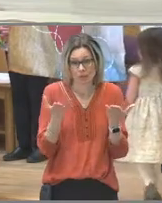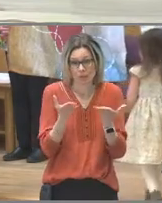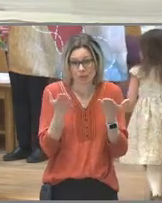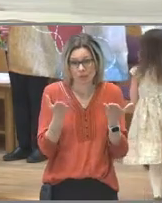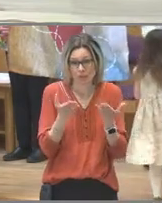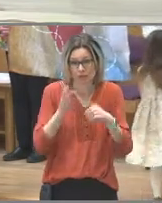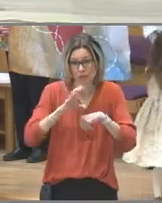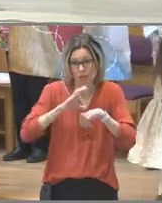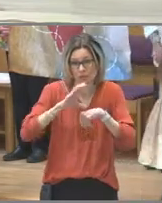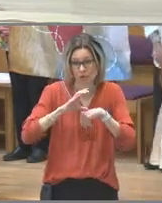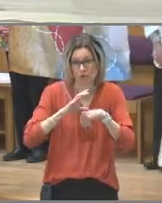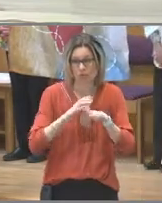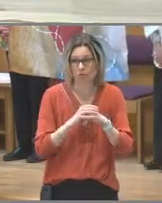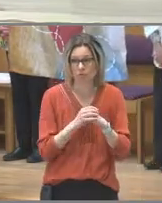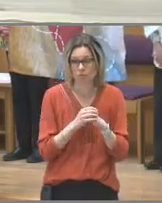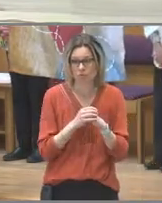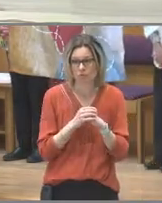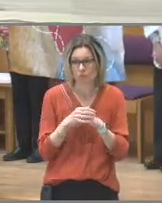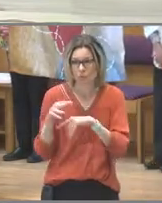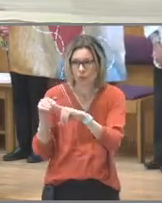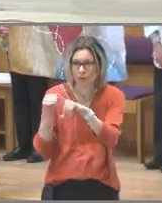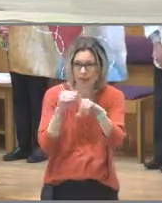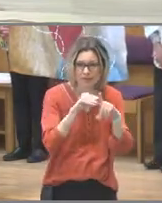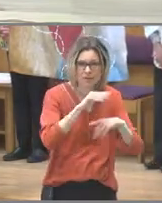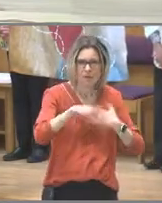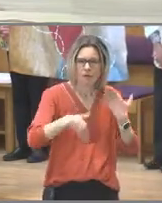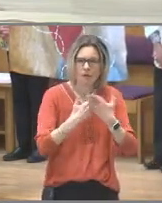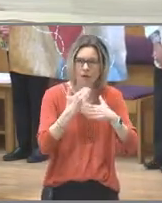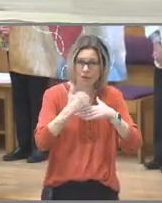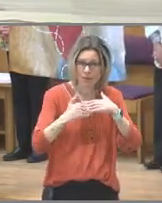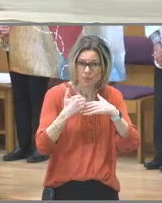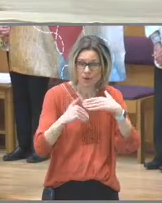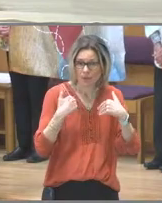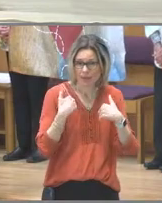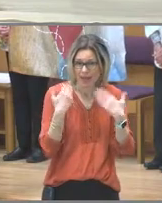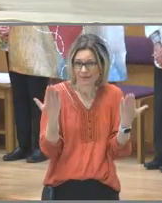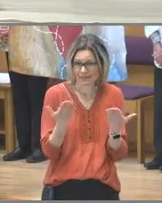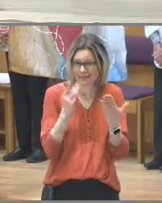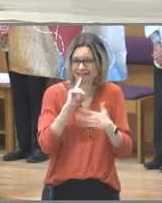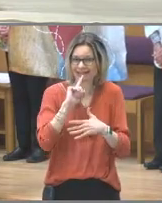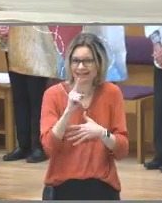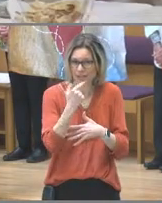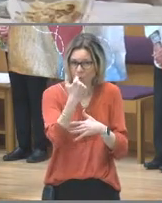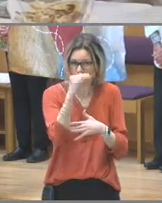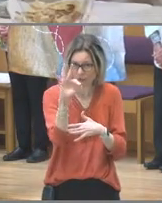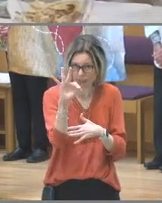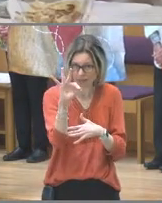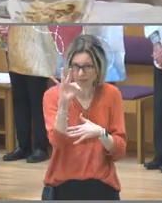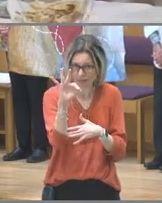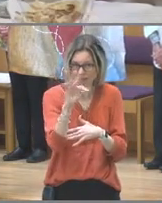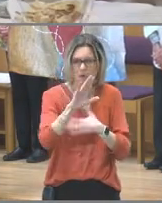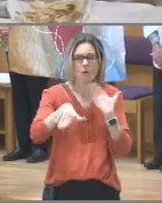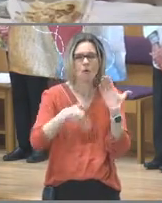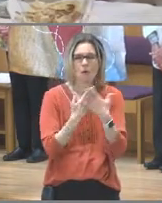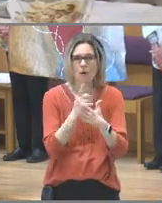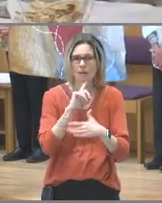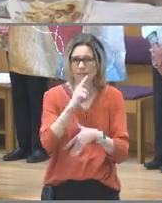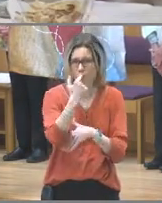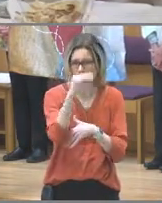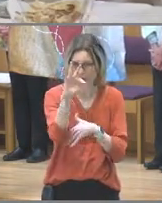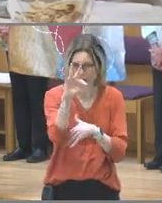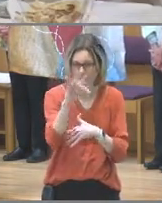in the sanctuary, I would like to remind you that all the bread that we offer today is gluten-free. All the bread is